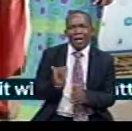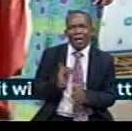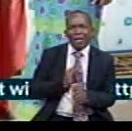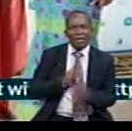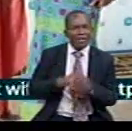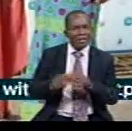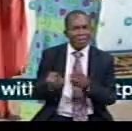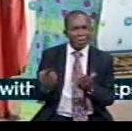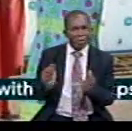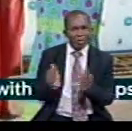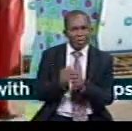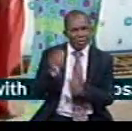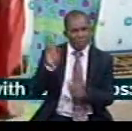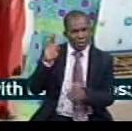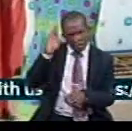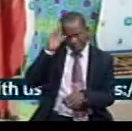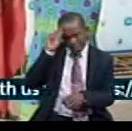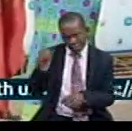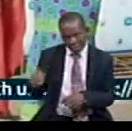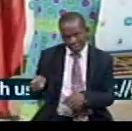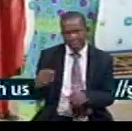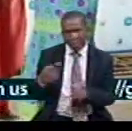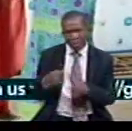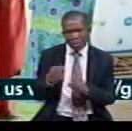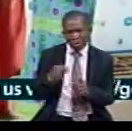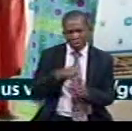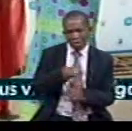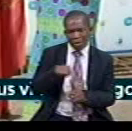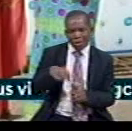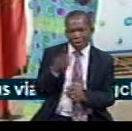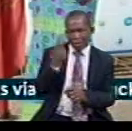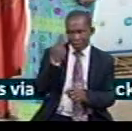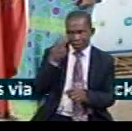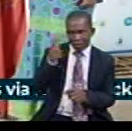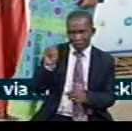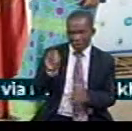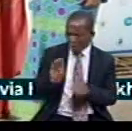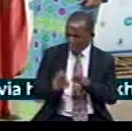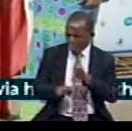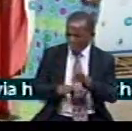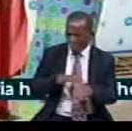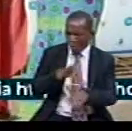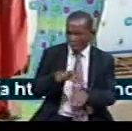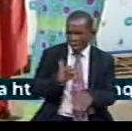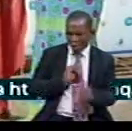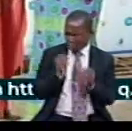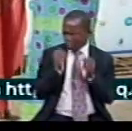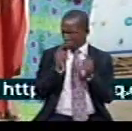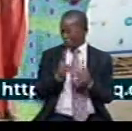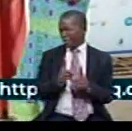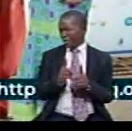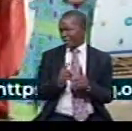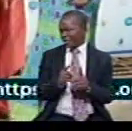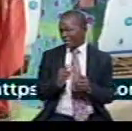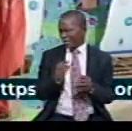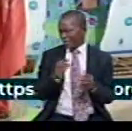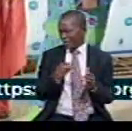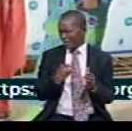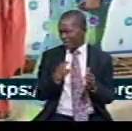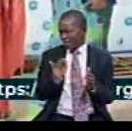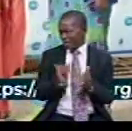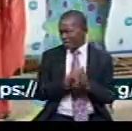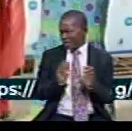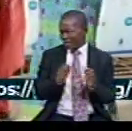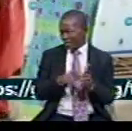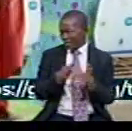in the congregation, and when I saw him passing, I was like, is it Ima? Is it not Ima? So when I confirmed it was them, I